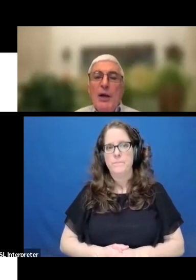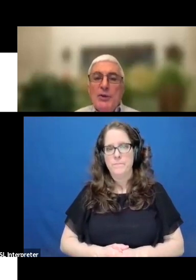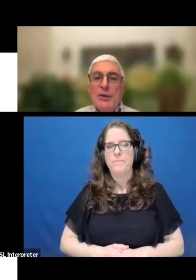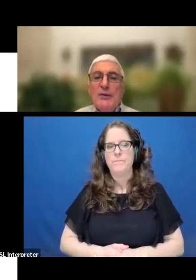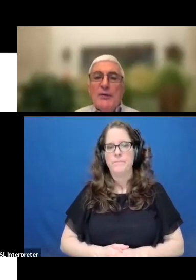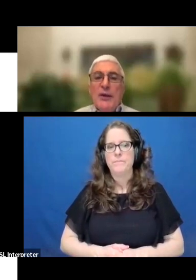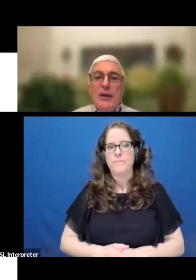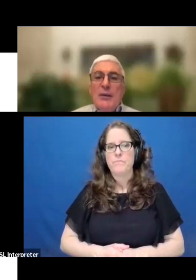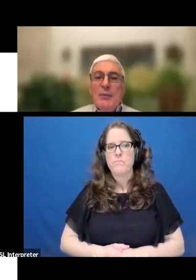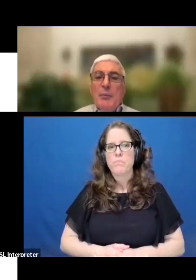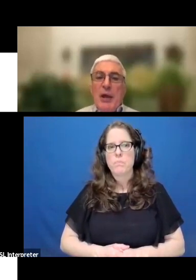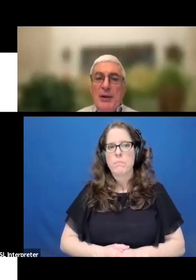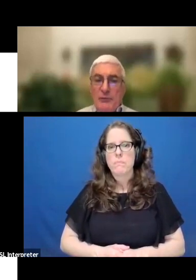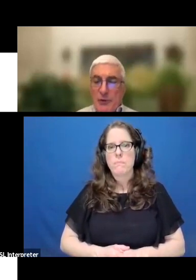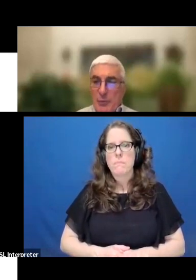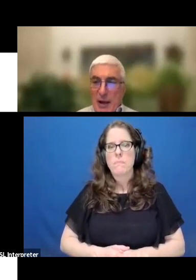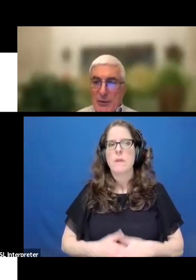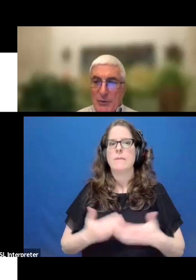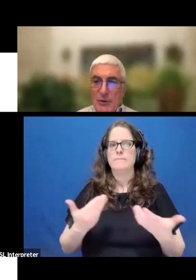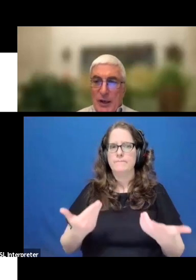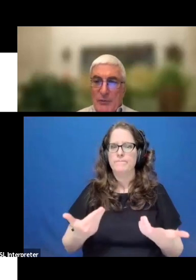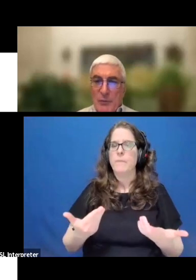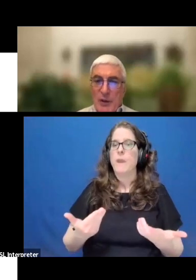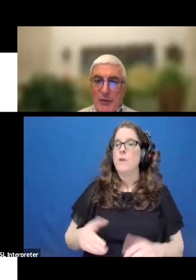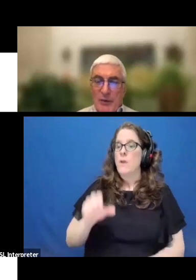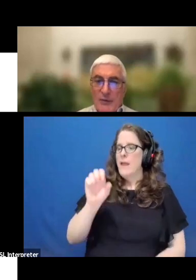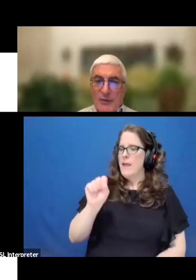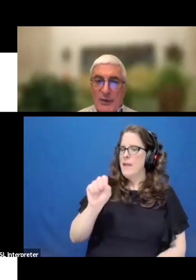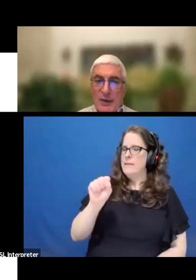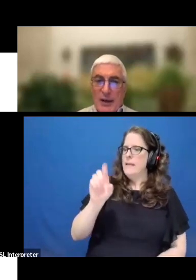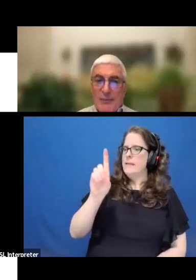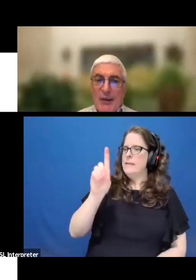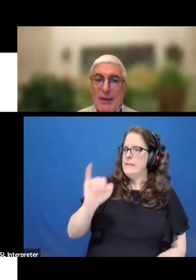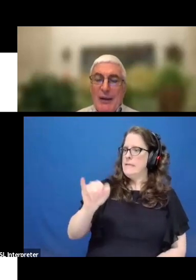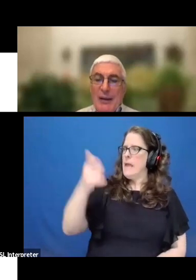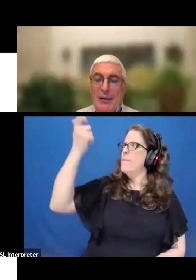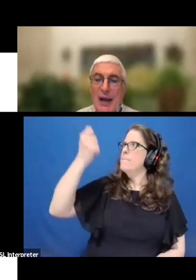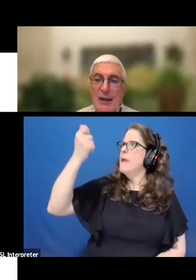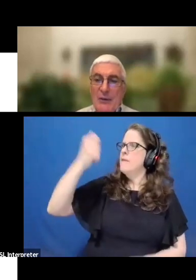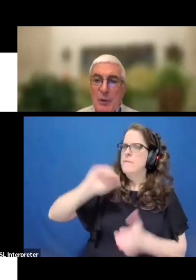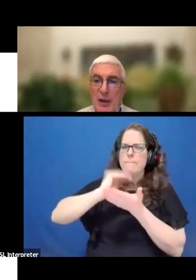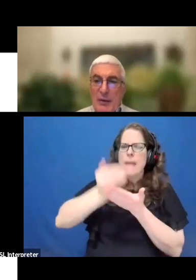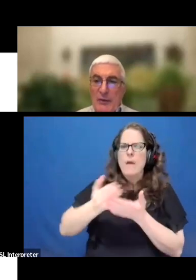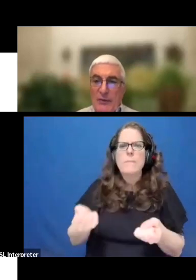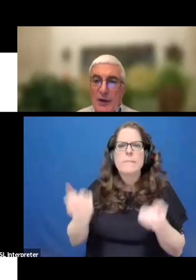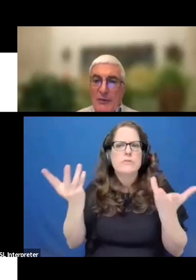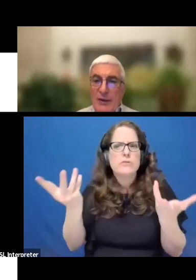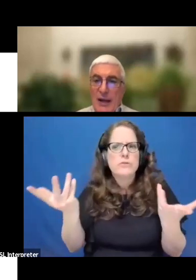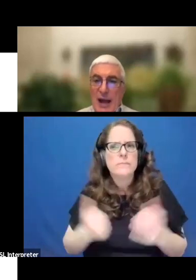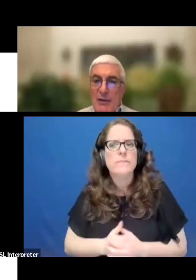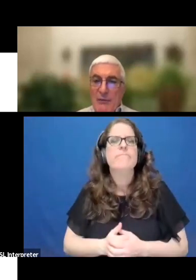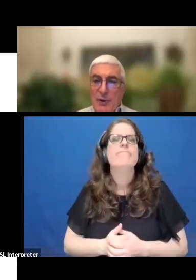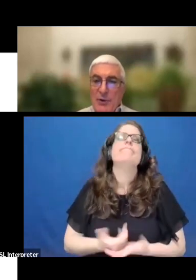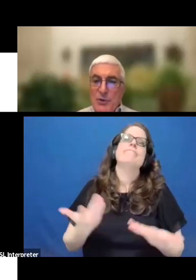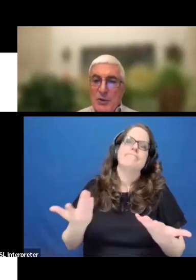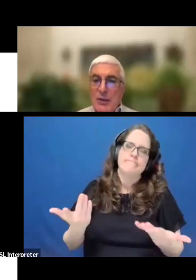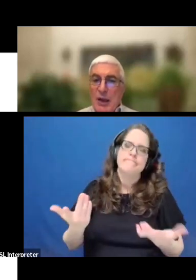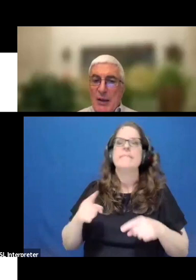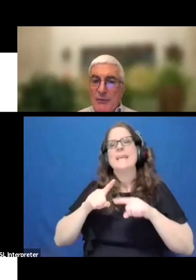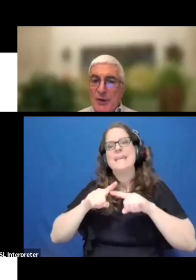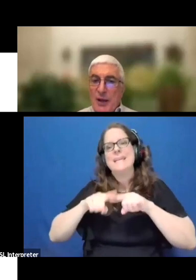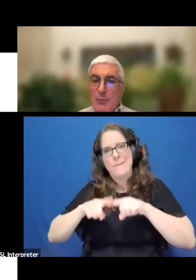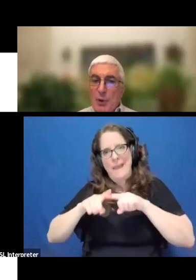So how much is the benefit amount you can get from SSDI? That depends on the